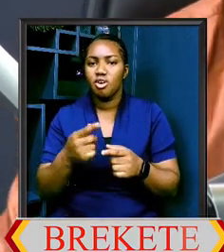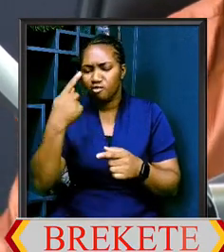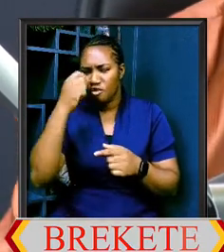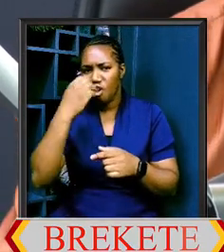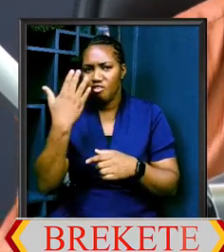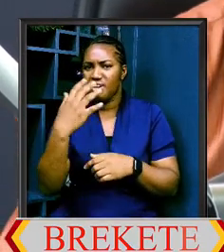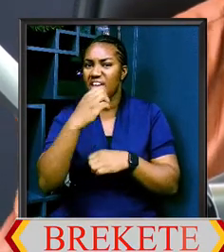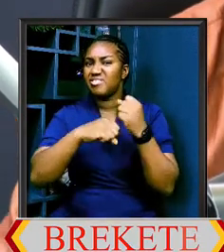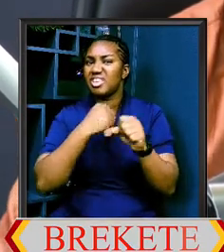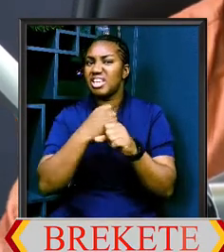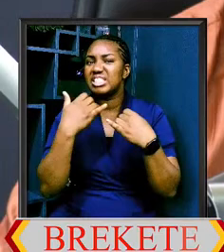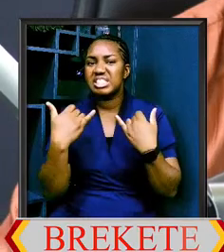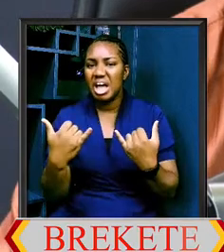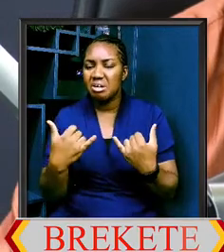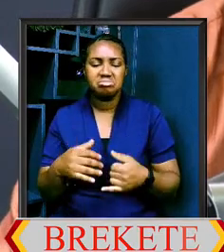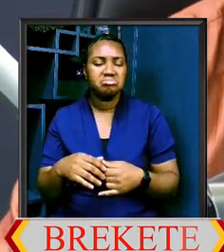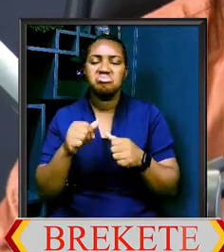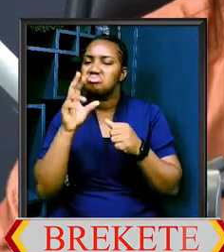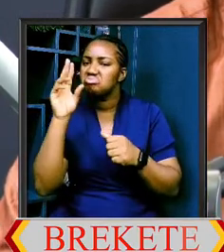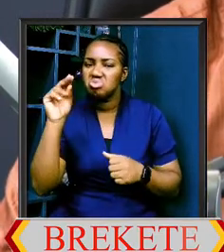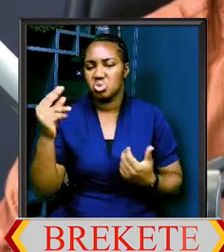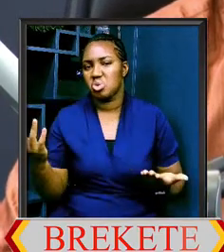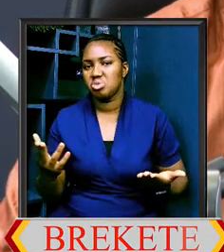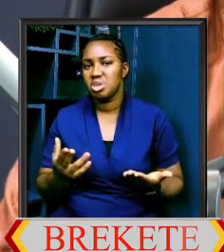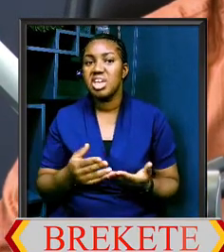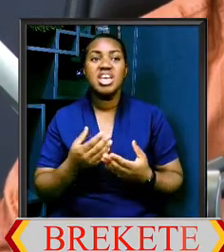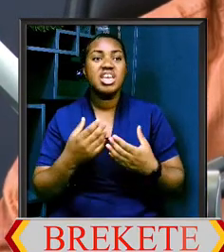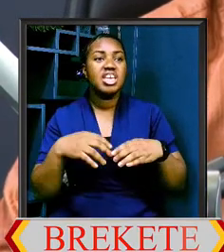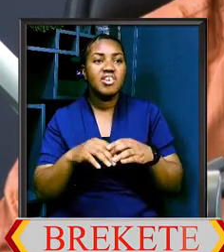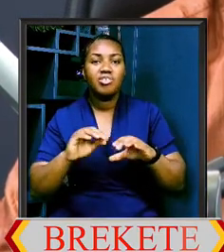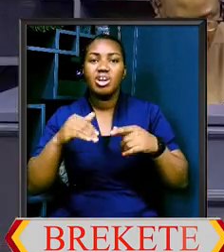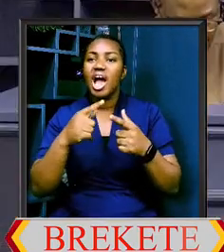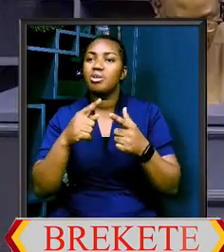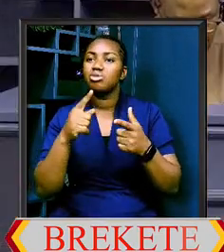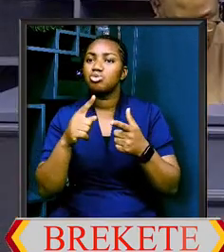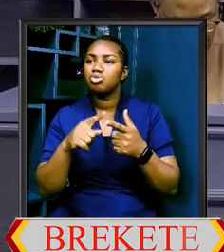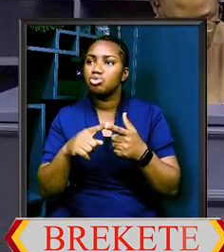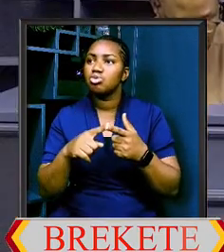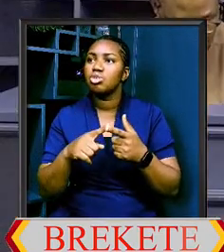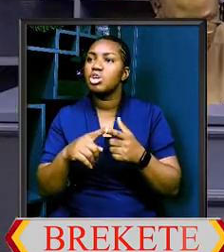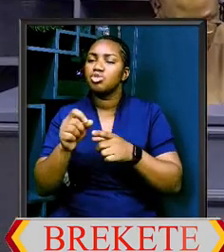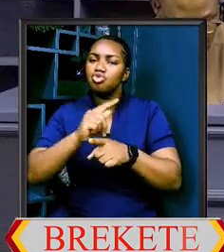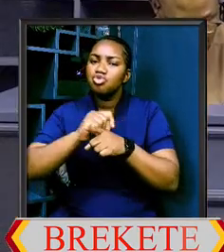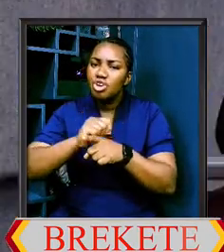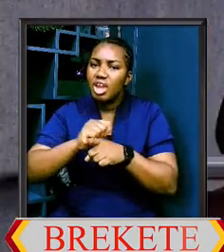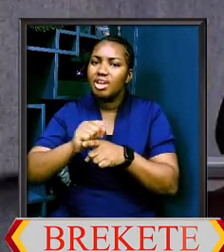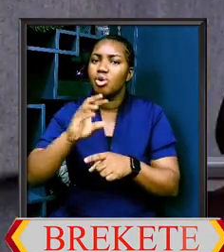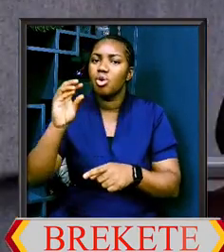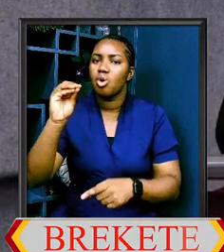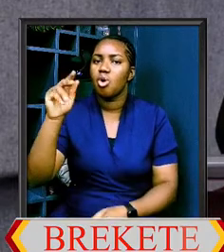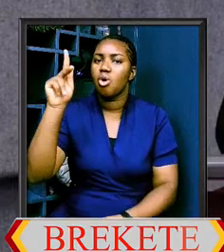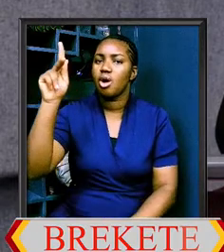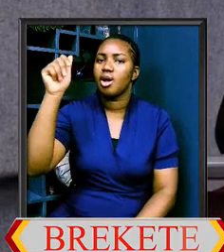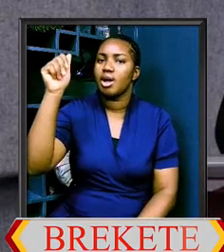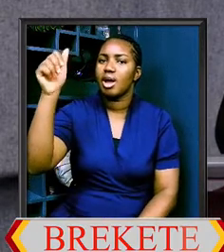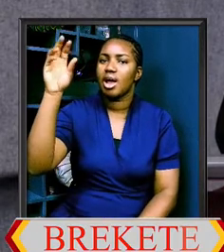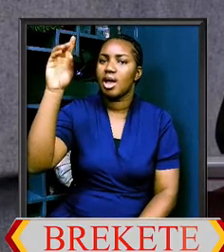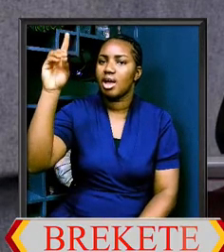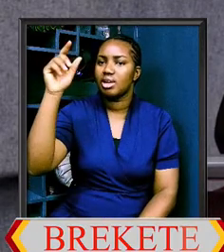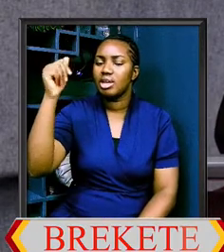Even seminar, we normally do to alight to Okada, how to drive, how to attend to customer, not to bump people's car. For the past 5 years, if there's anyone, let me come and show the